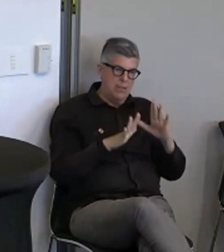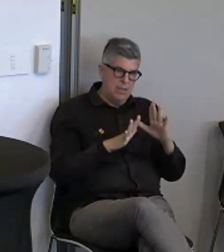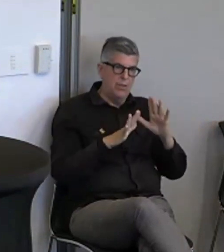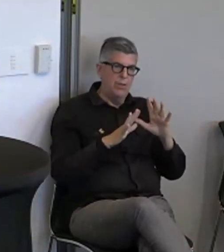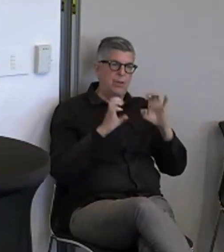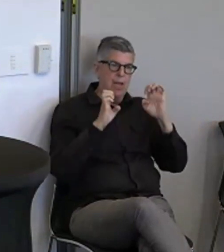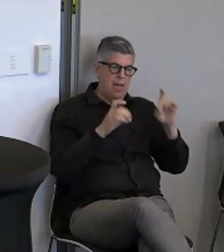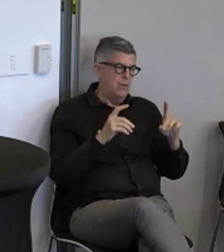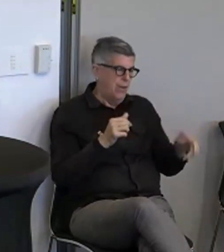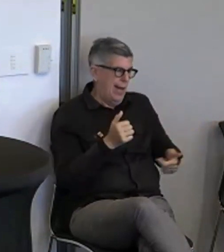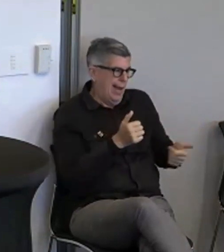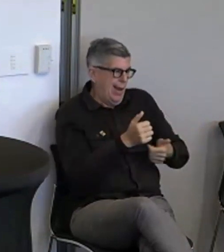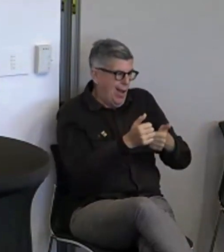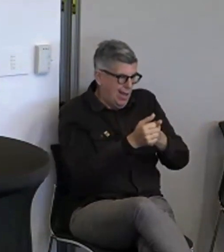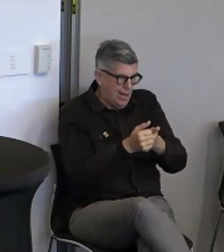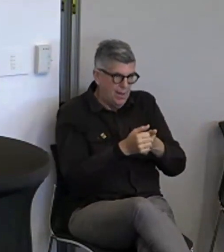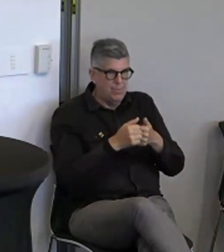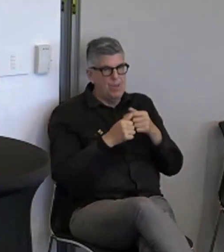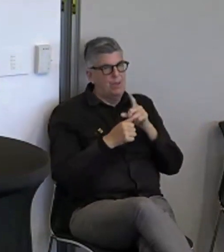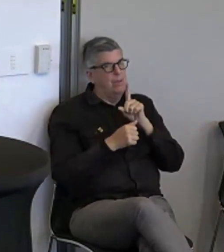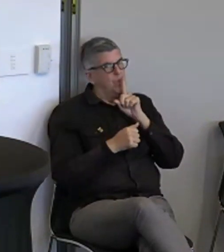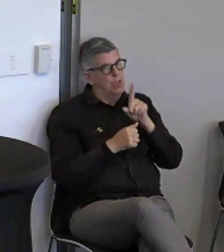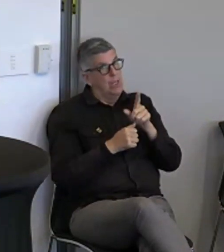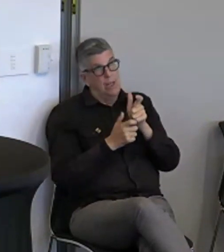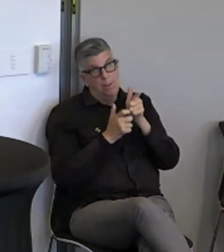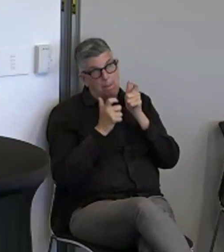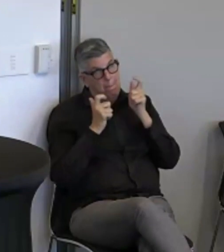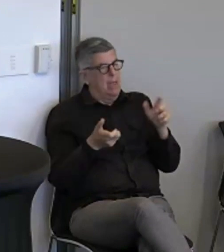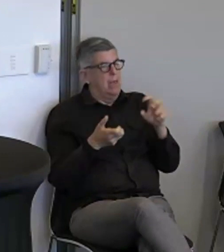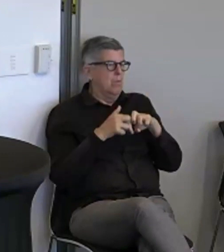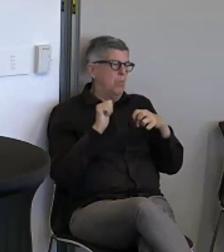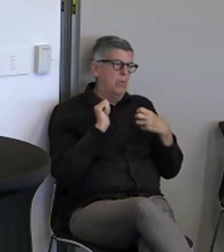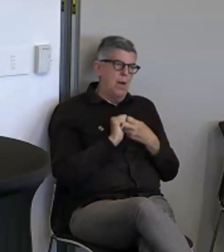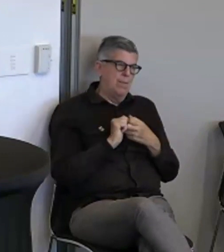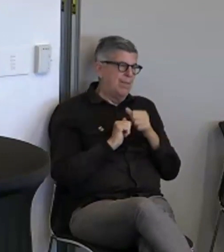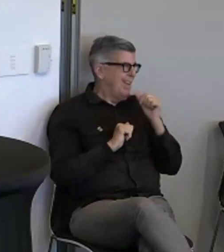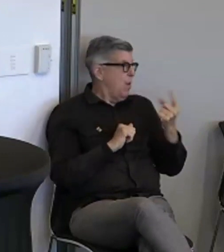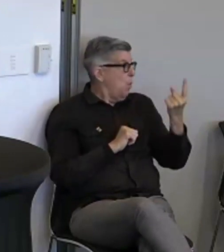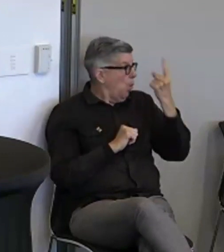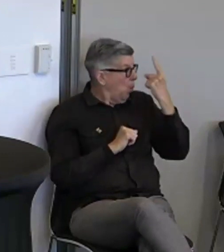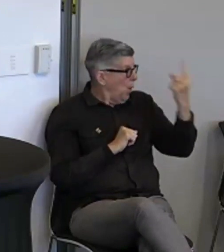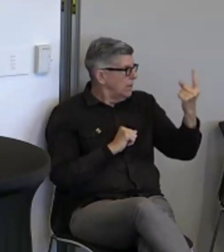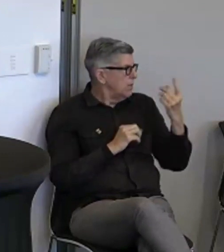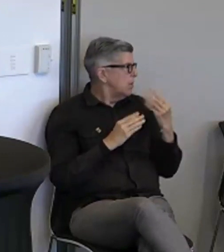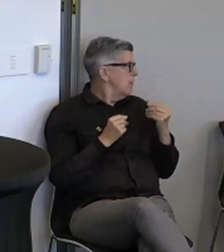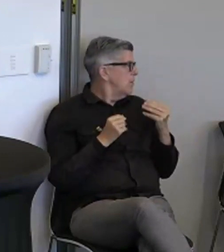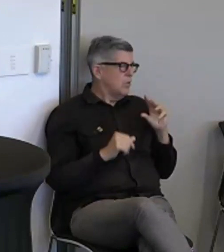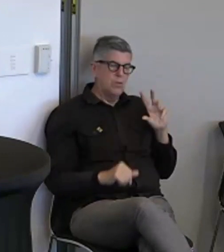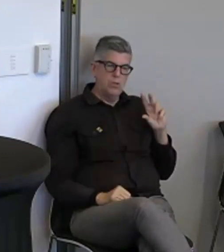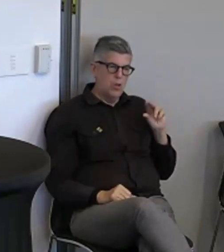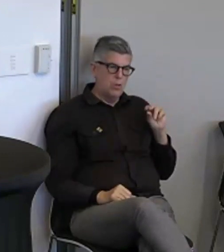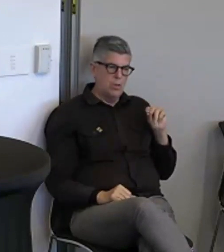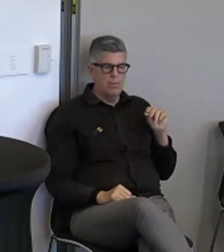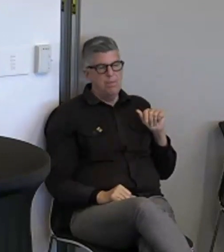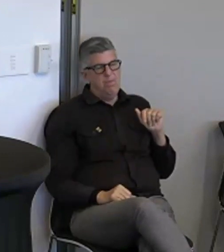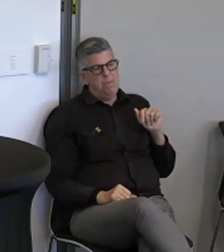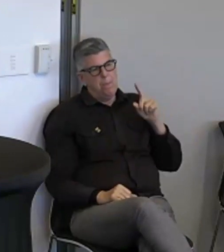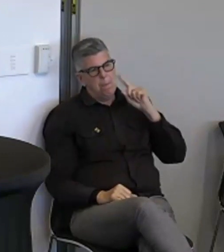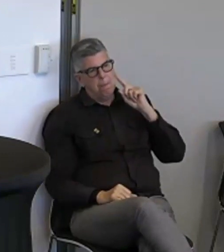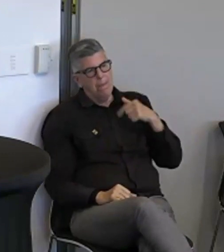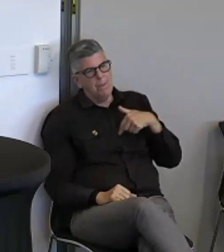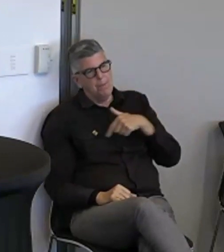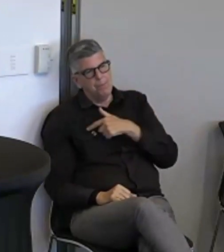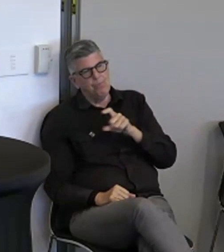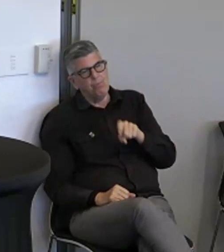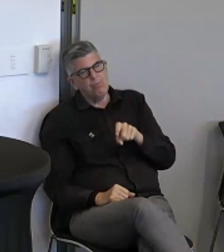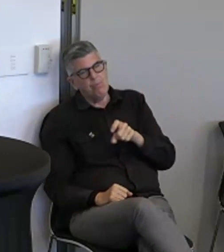acknowledge and I agree with you, it's a huge, huge issue. I don't think there's a single solution. And I also think we just have to,